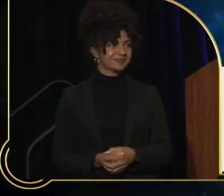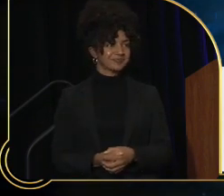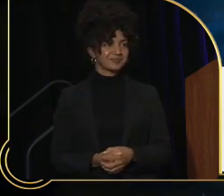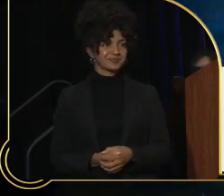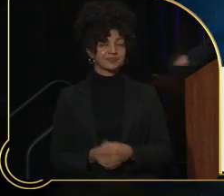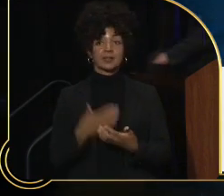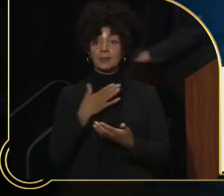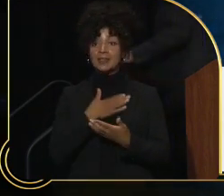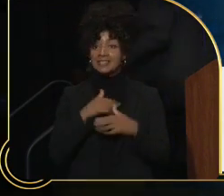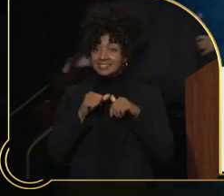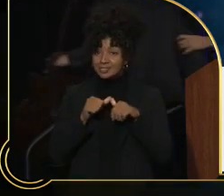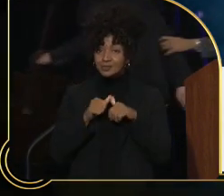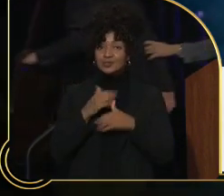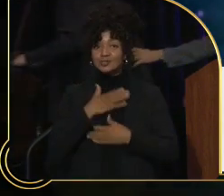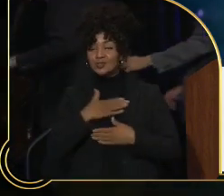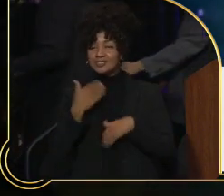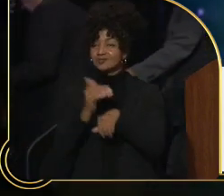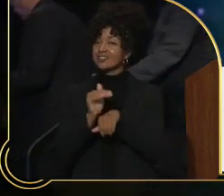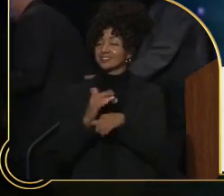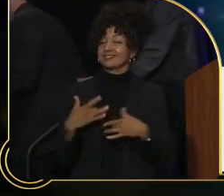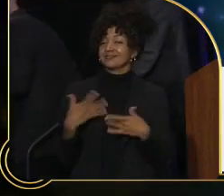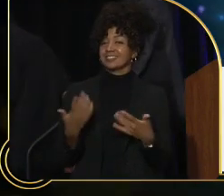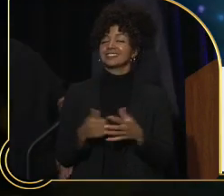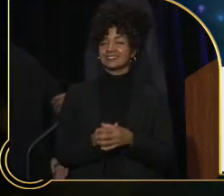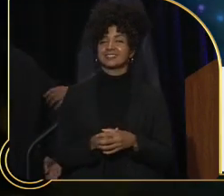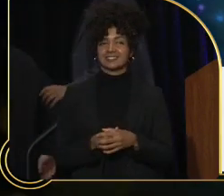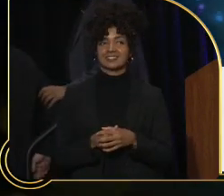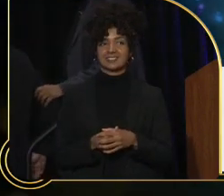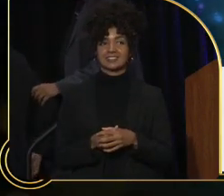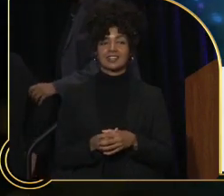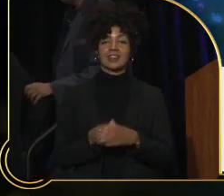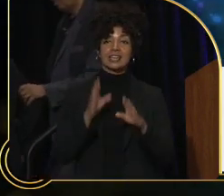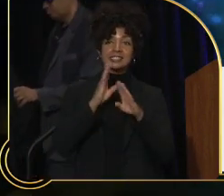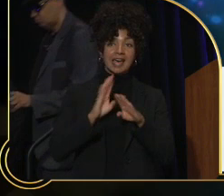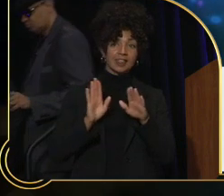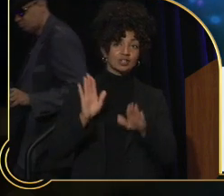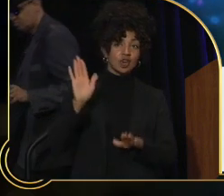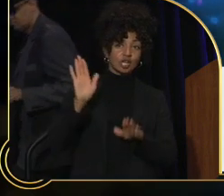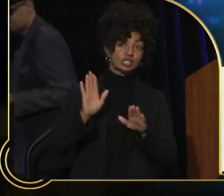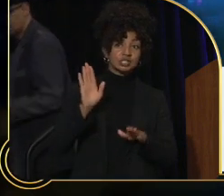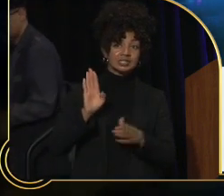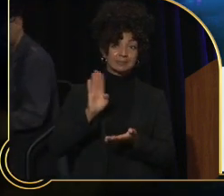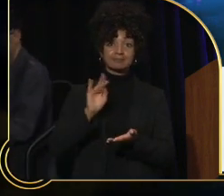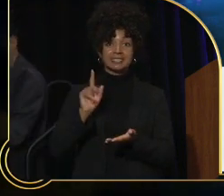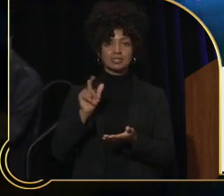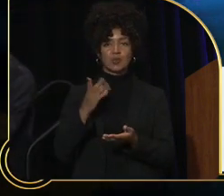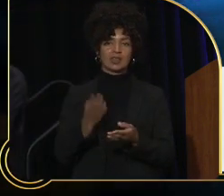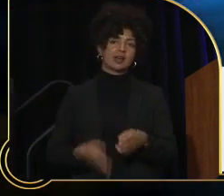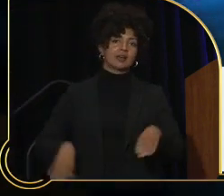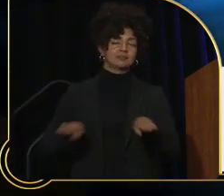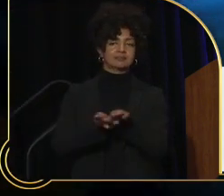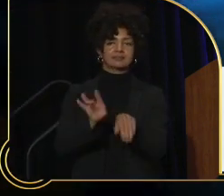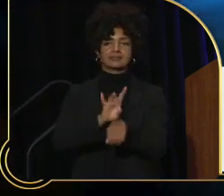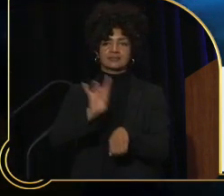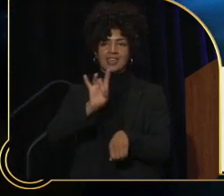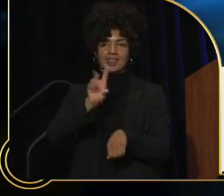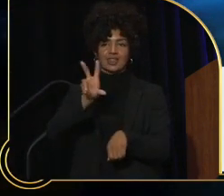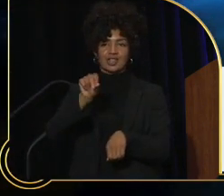Please continue to enjoy tonight's event. Silent auction bids will conclude at 8:30.